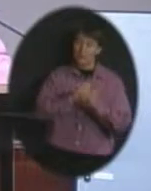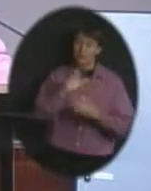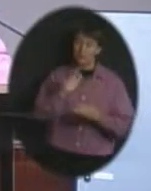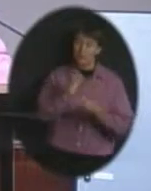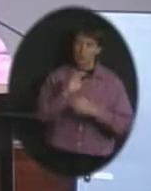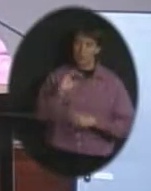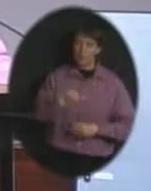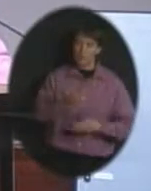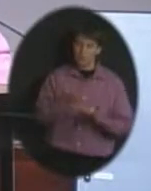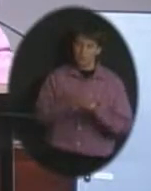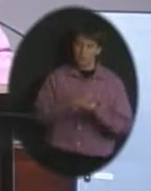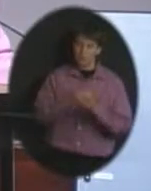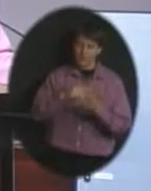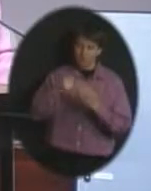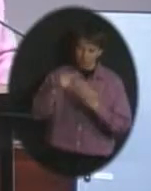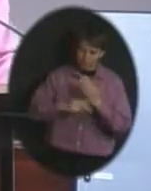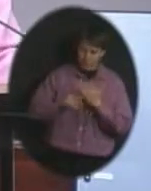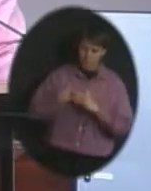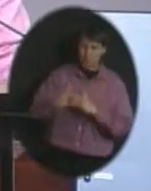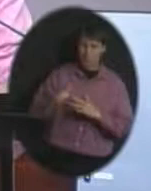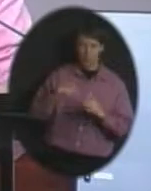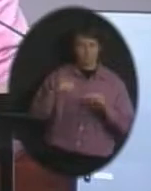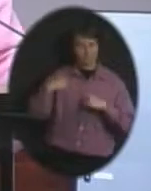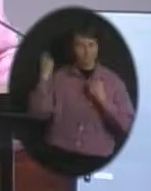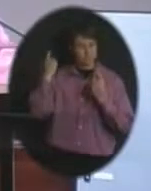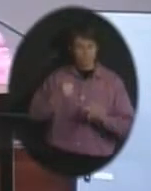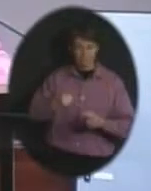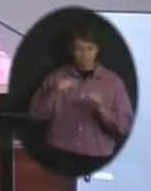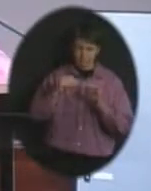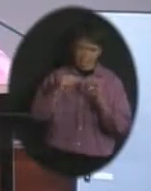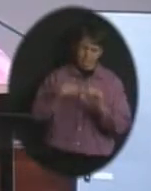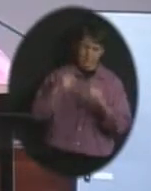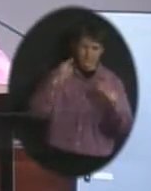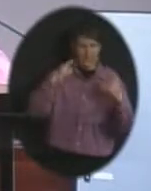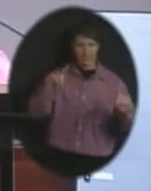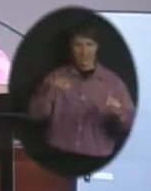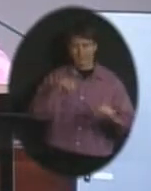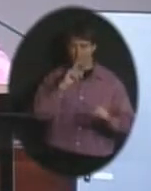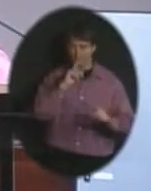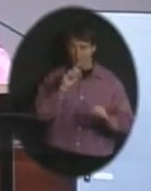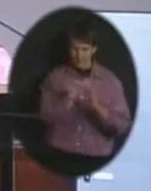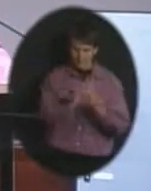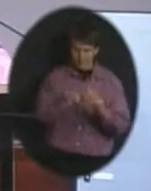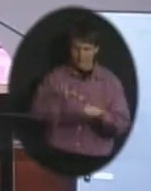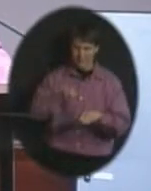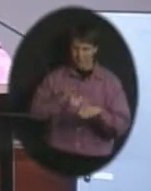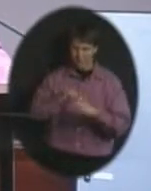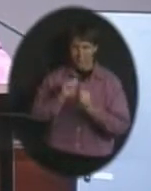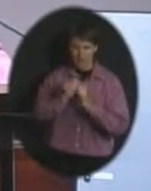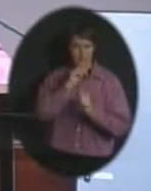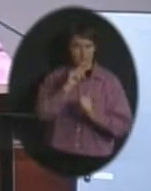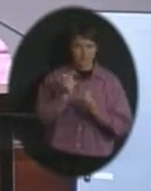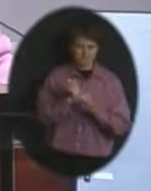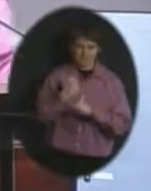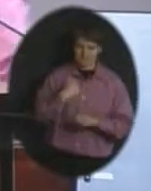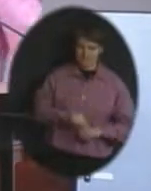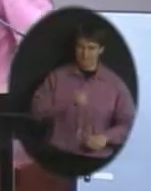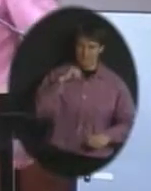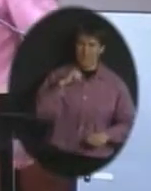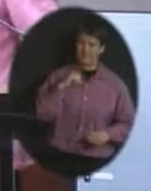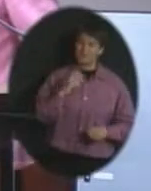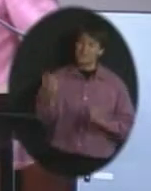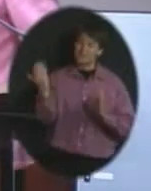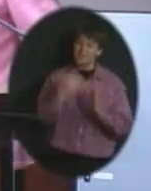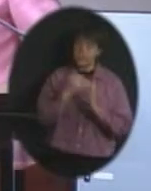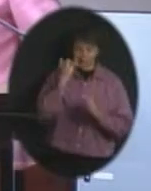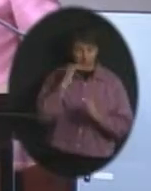Program. Your ongoing success at state and national competition makes us incredibly proud. Again, if you're